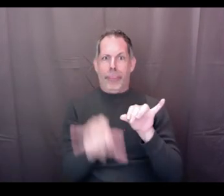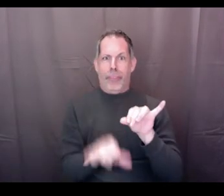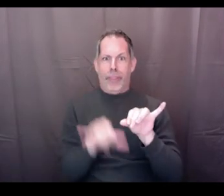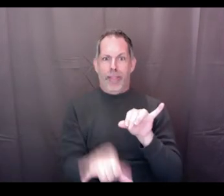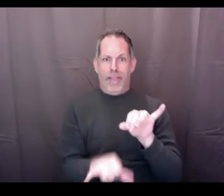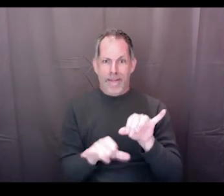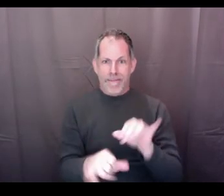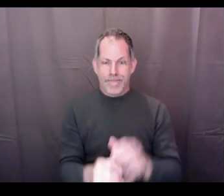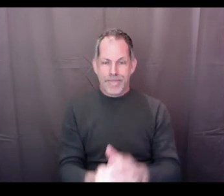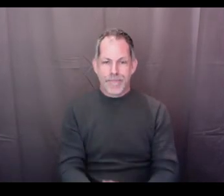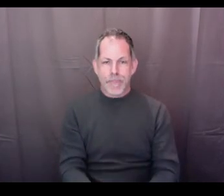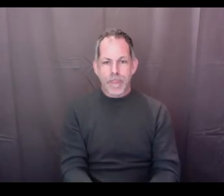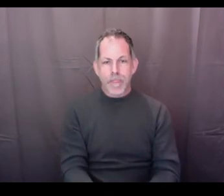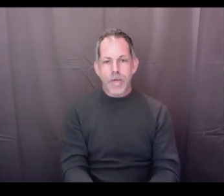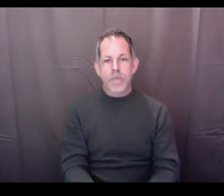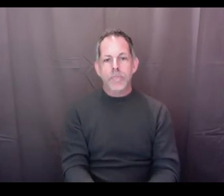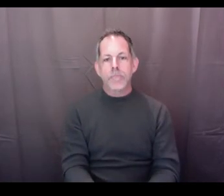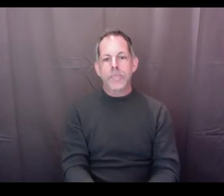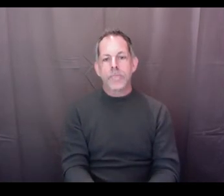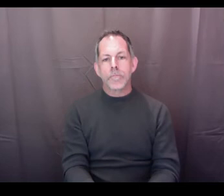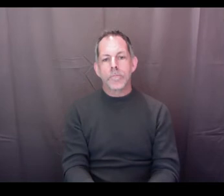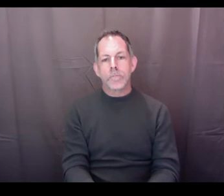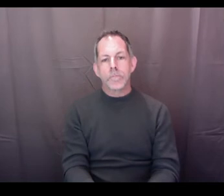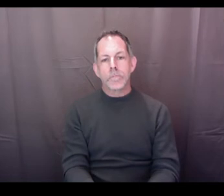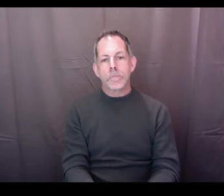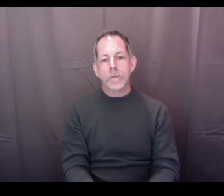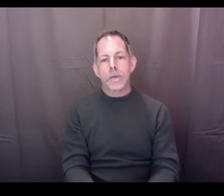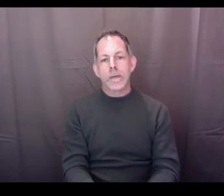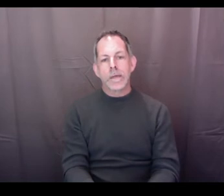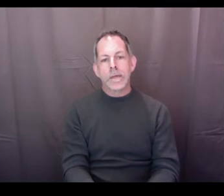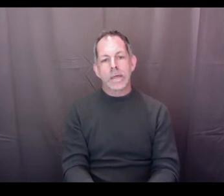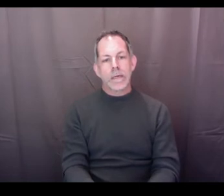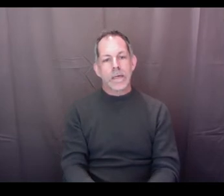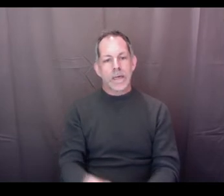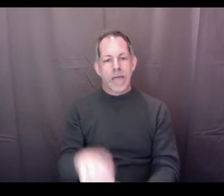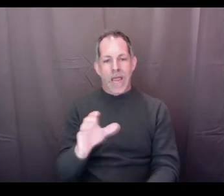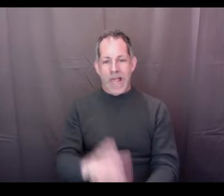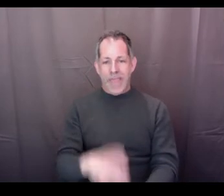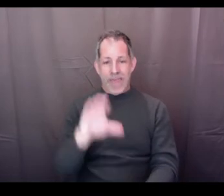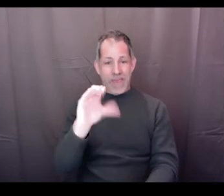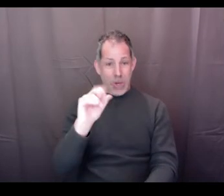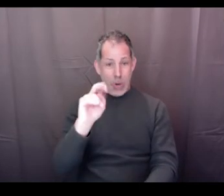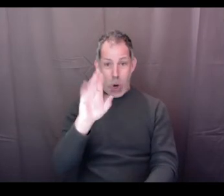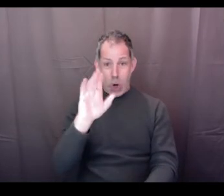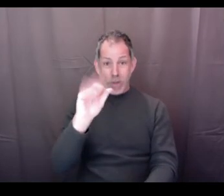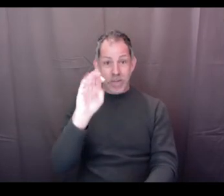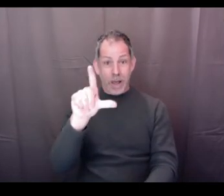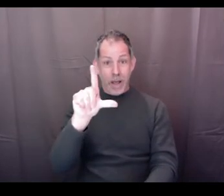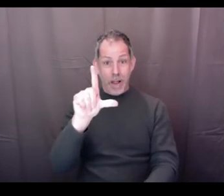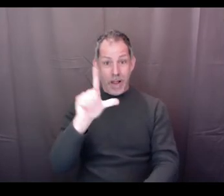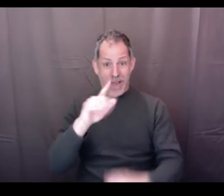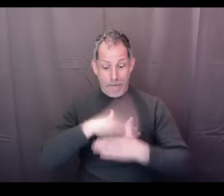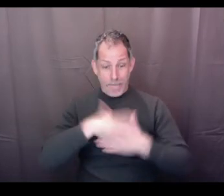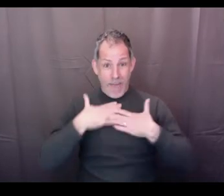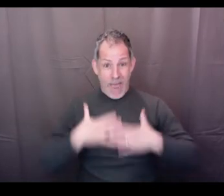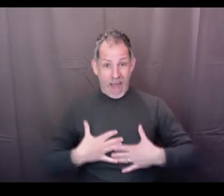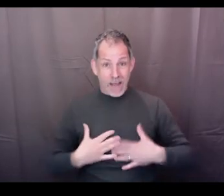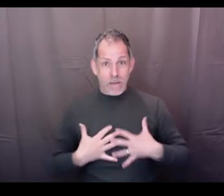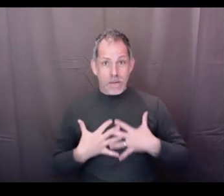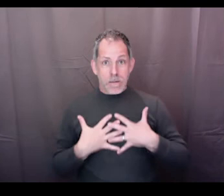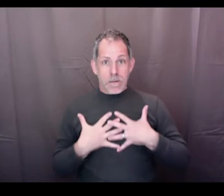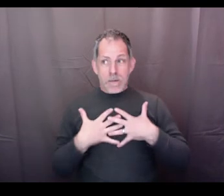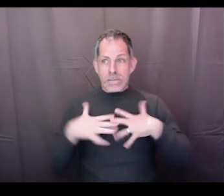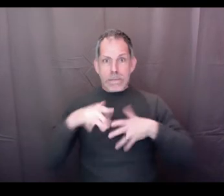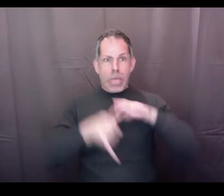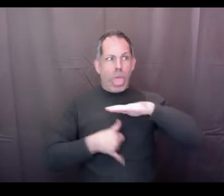levels of tension, heightened levels of cortisol that courses through our body, and it creates a lot of tension, and it